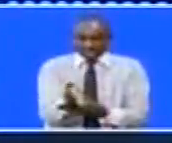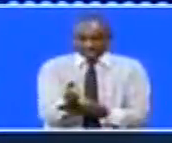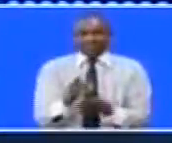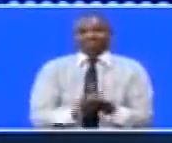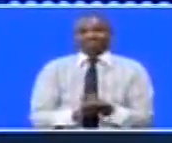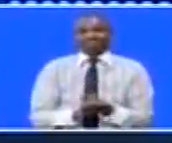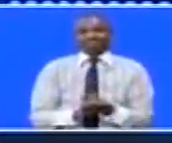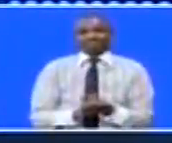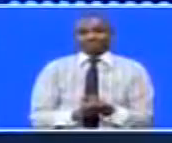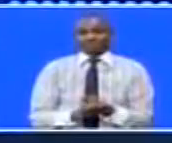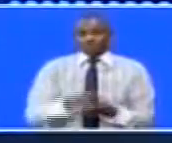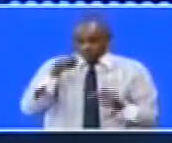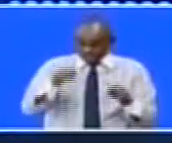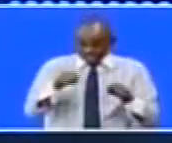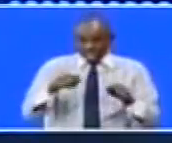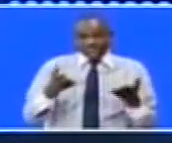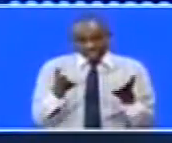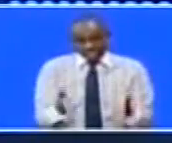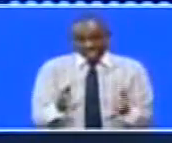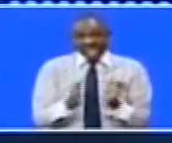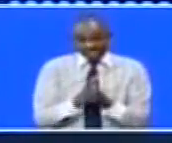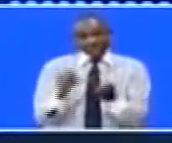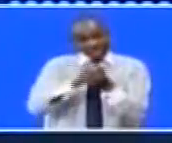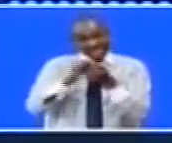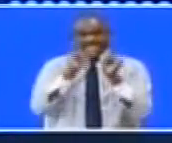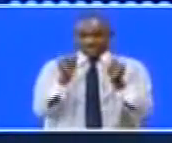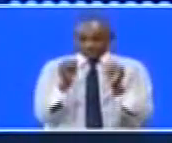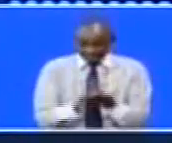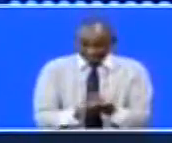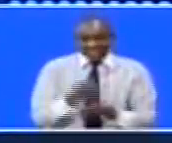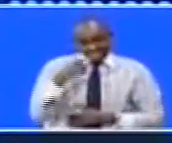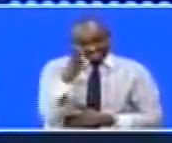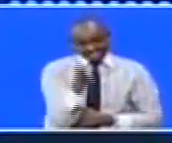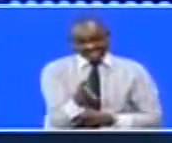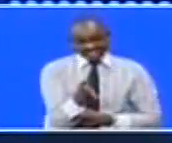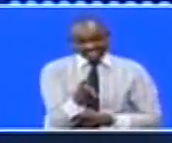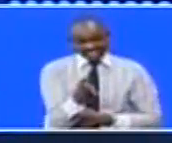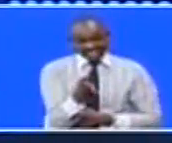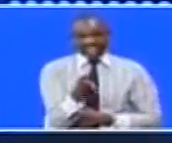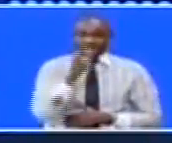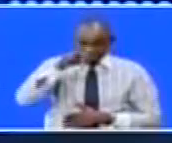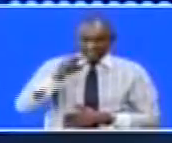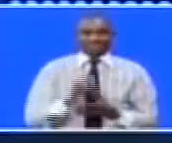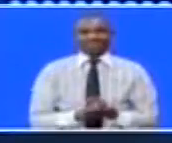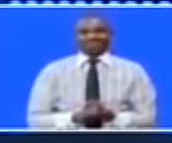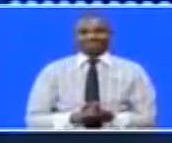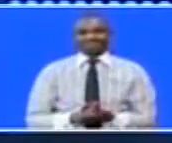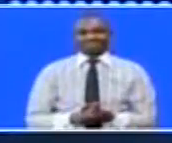country. So today we are at the Friday briefing, right? Good, and now I read.